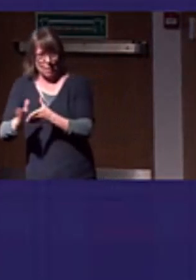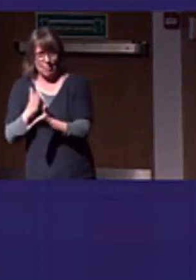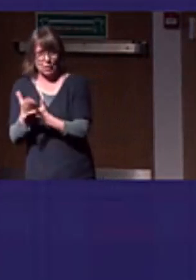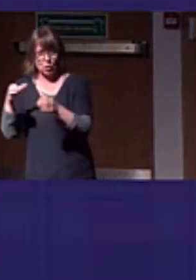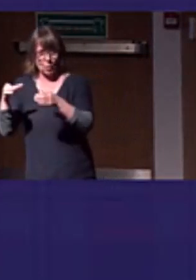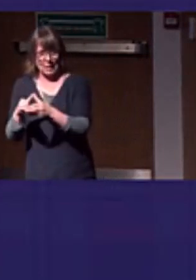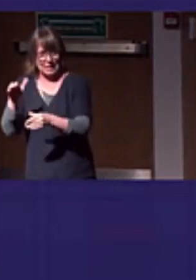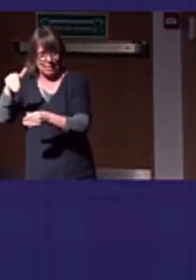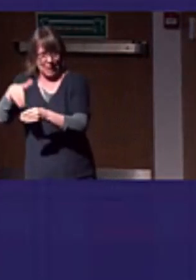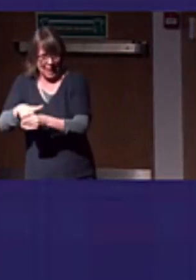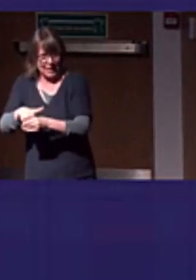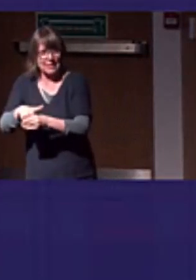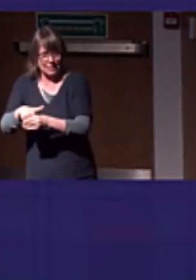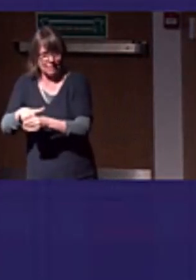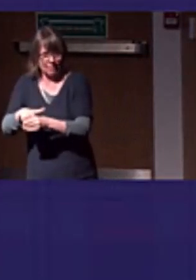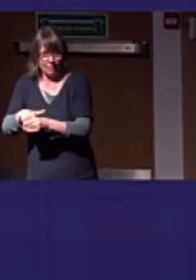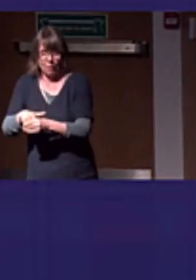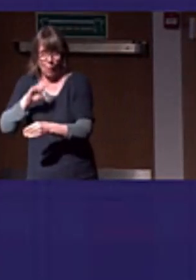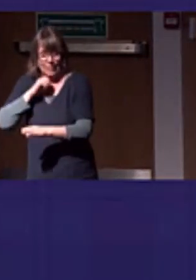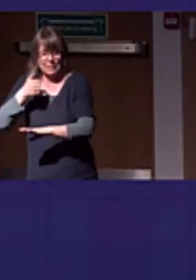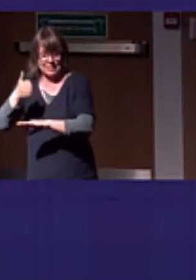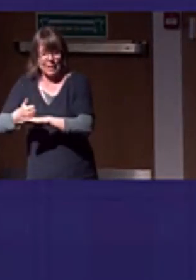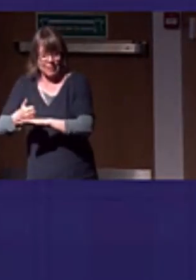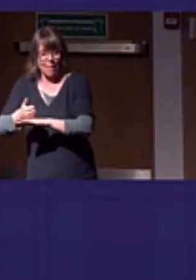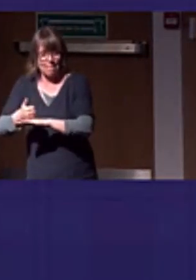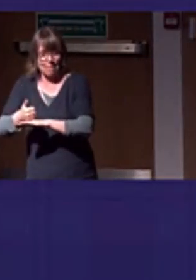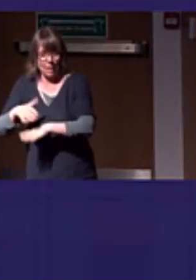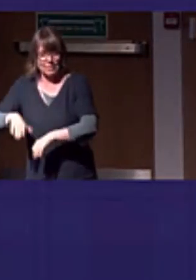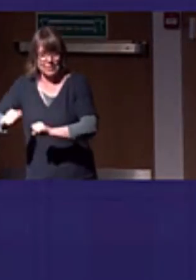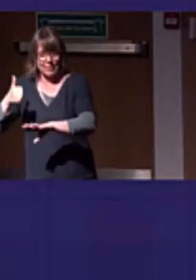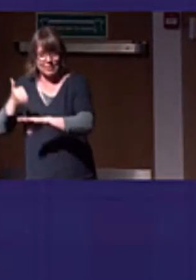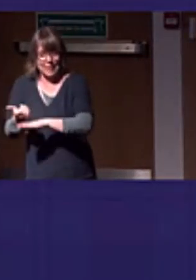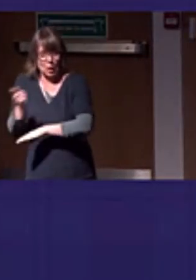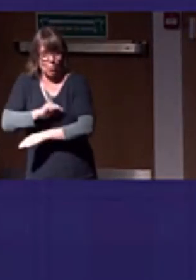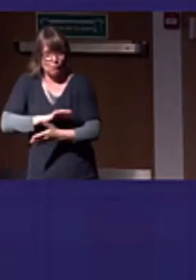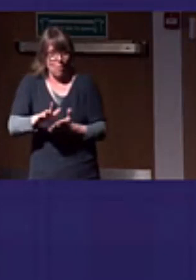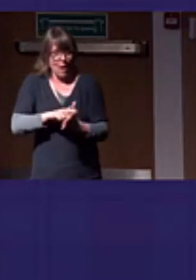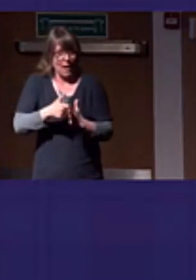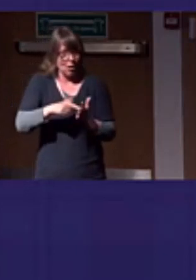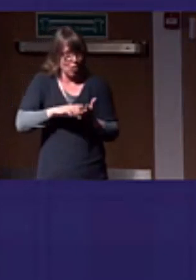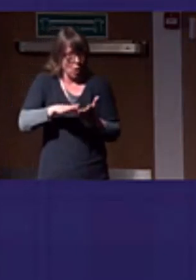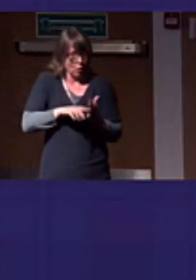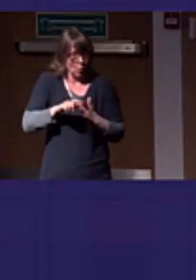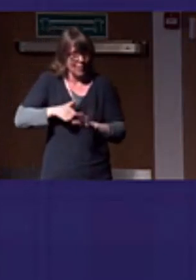go cajole the Teams team to implement one of them. Okay? Yes.